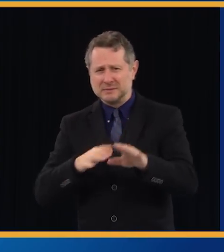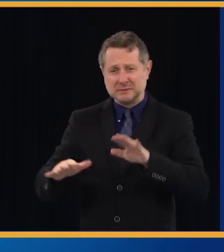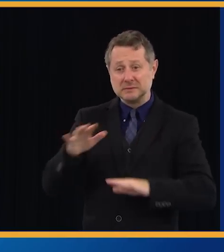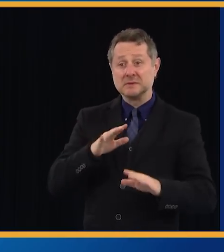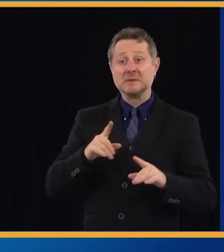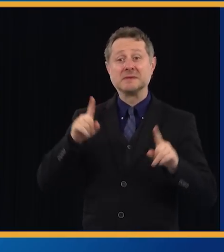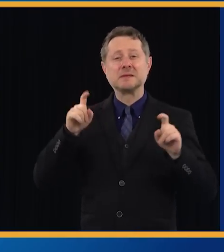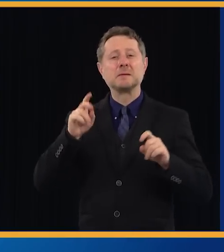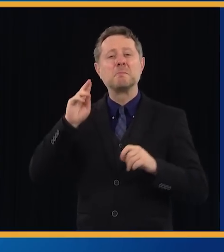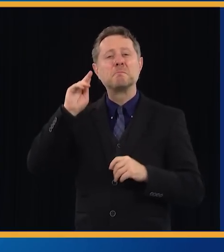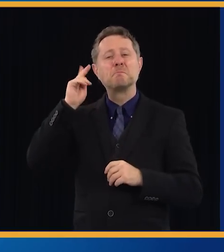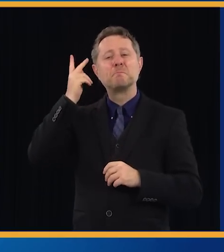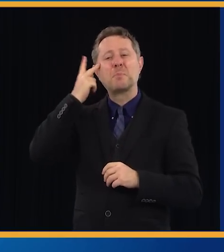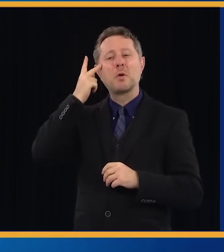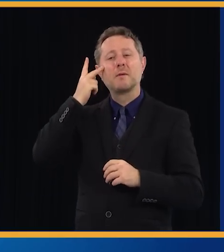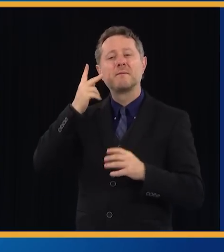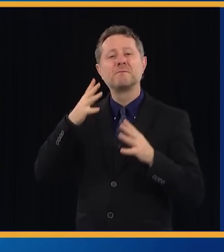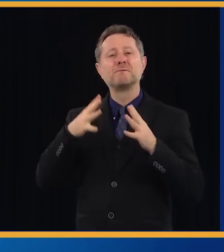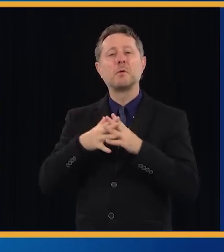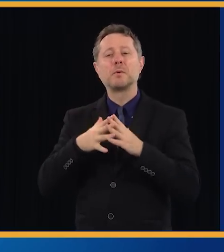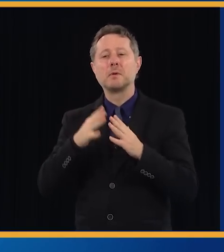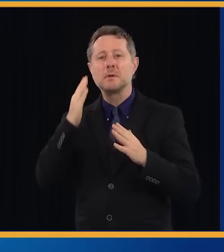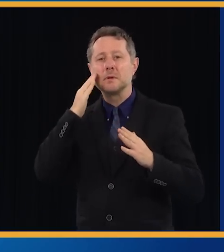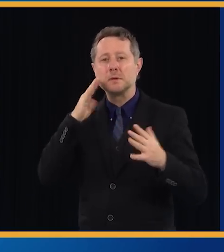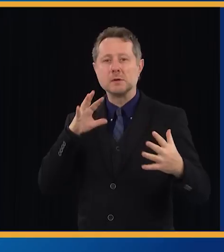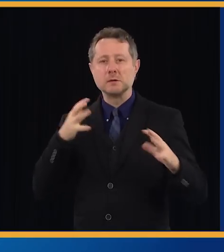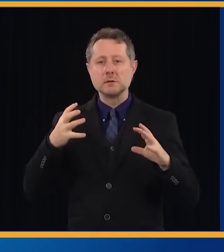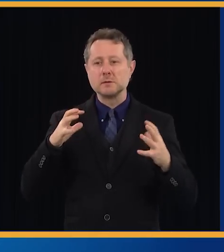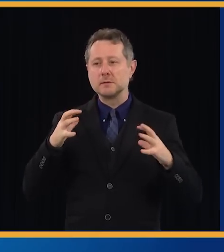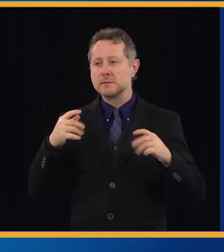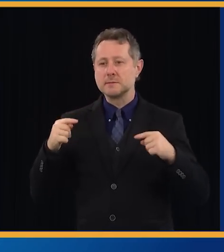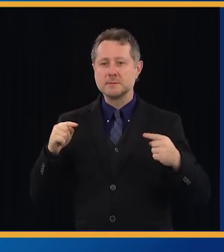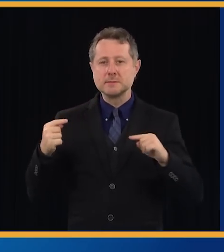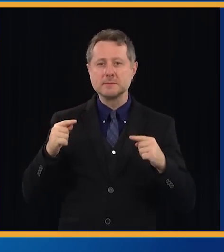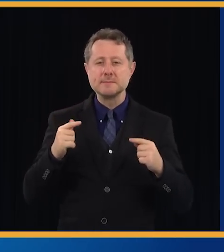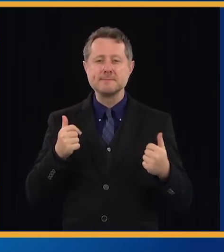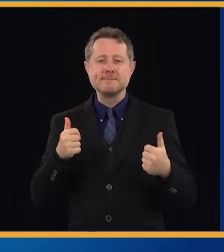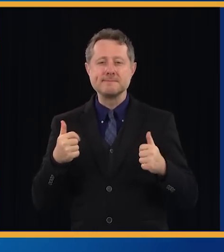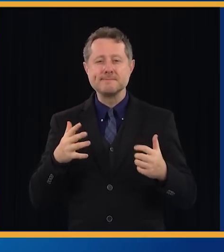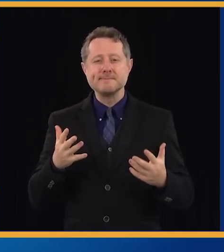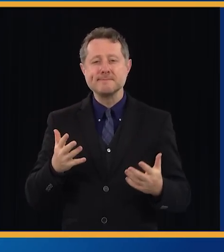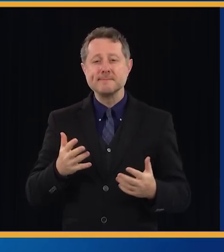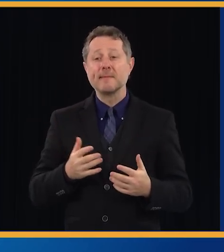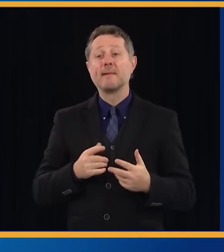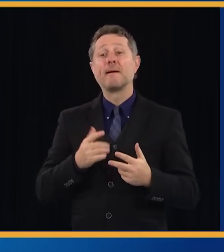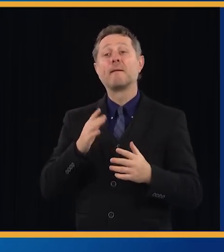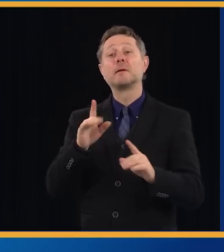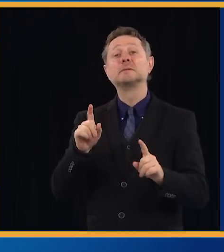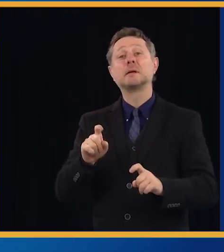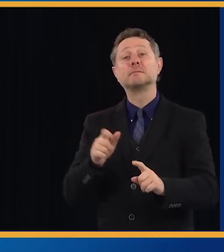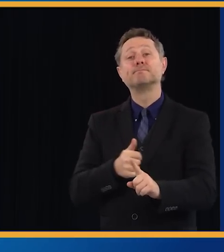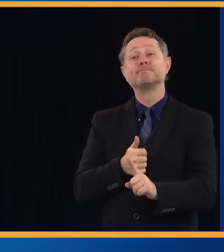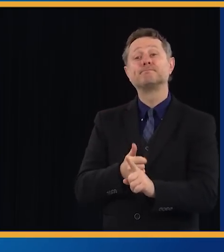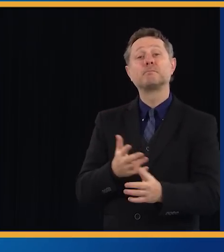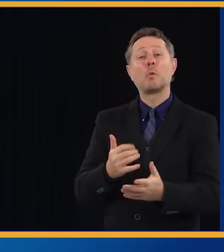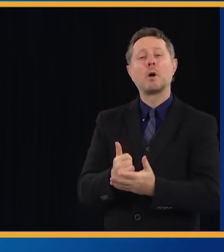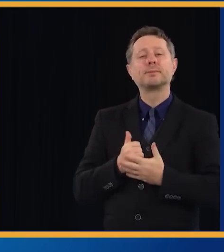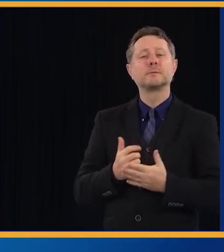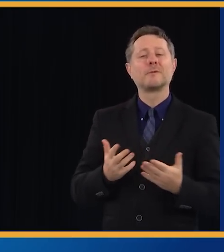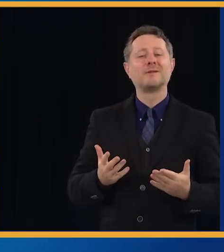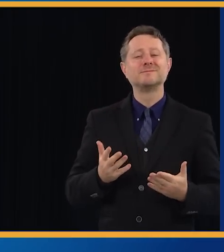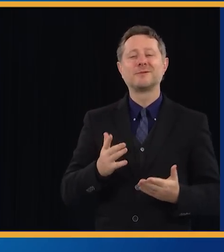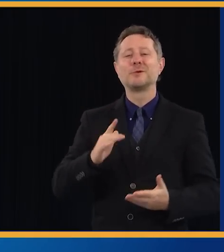a number of things for us. Number one, it reduces the spread of the virus by finding people who are